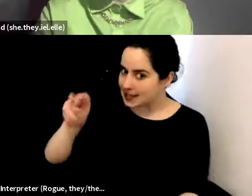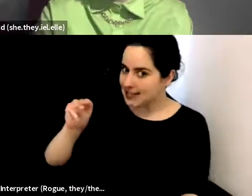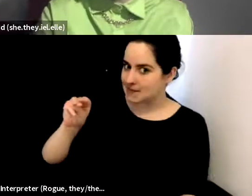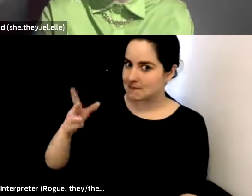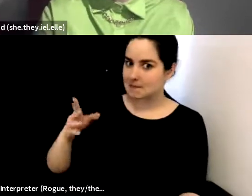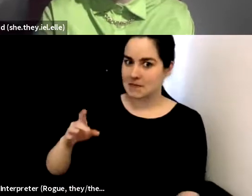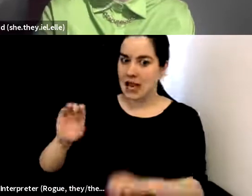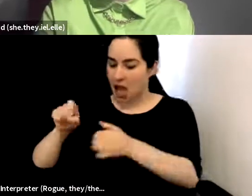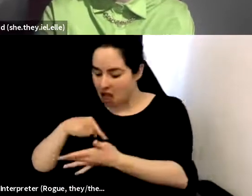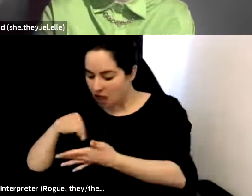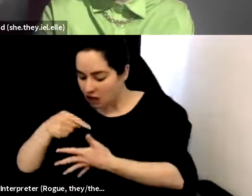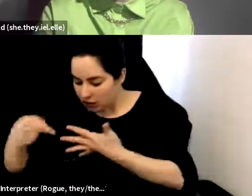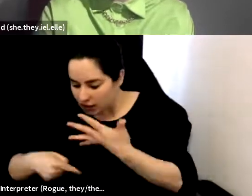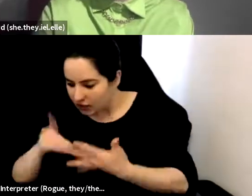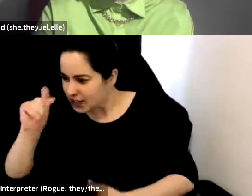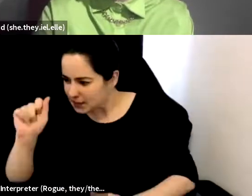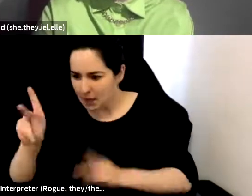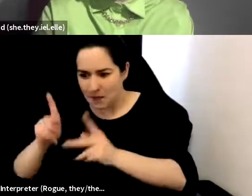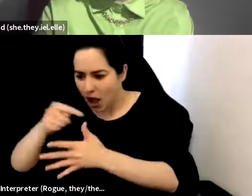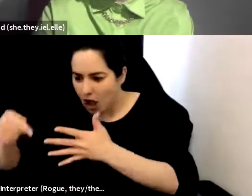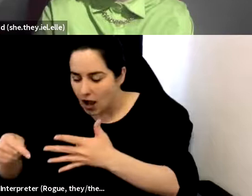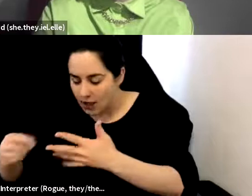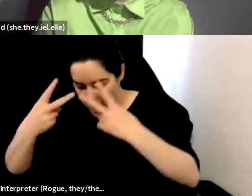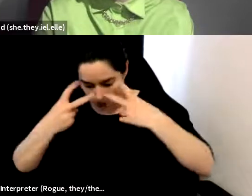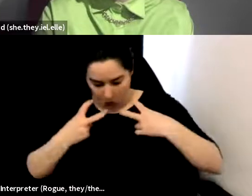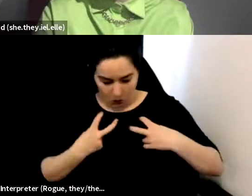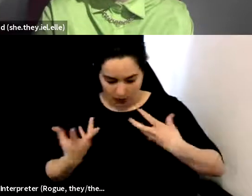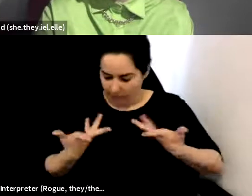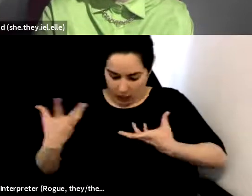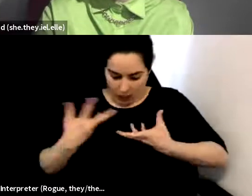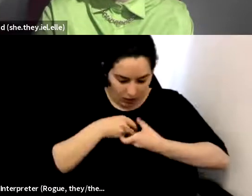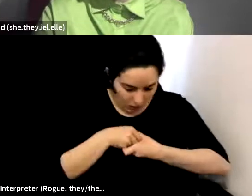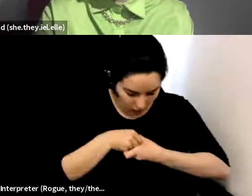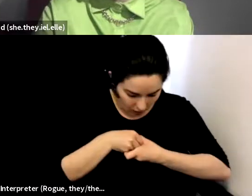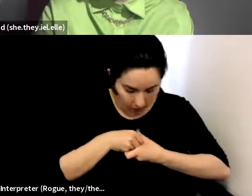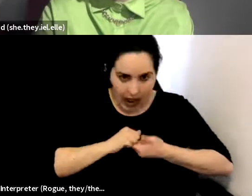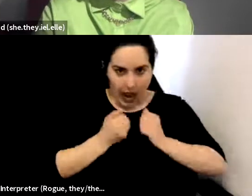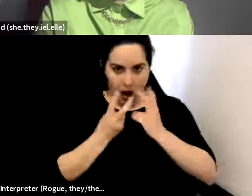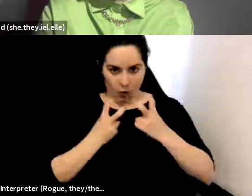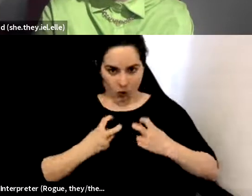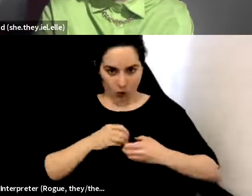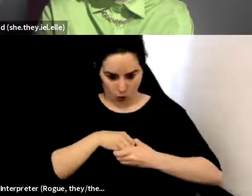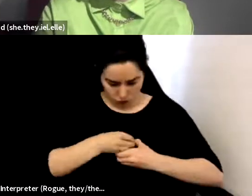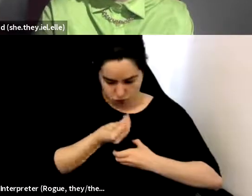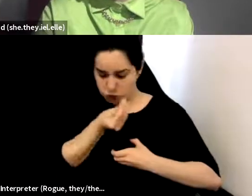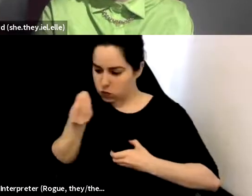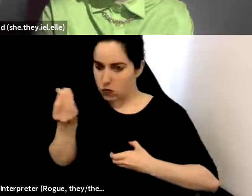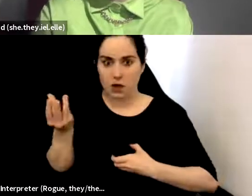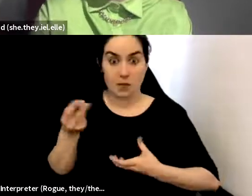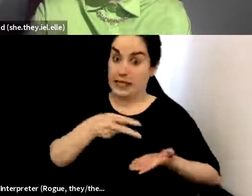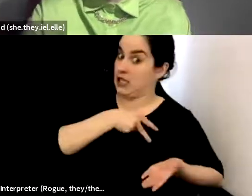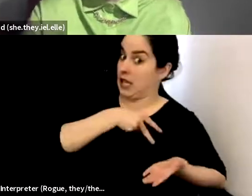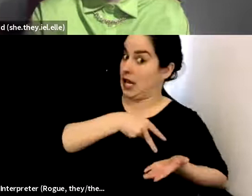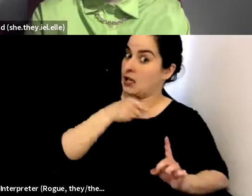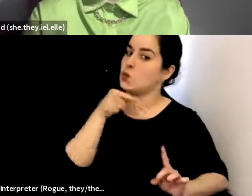dismantle these expectations that you have for yourself. And being in the field of dance, like we have so many things to unpack